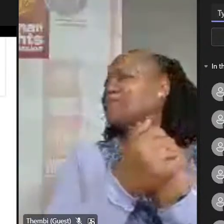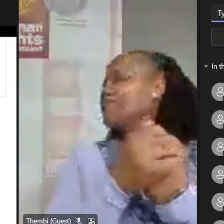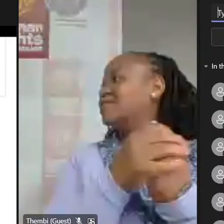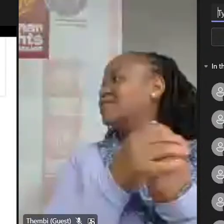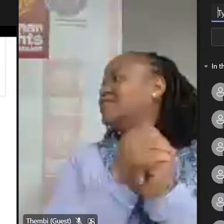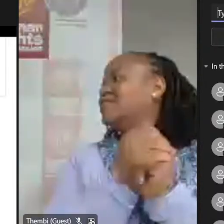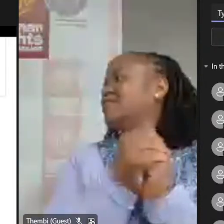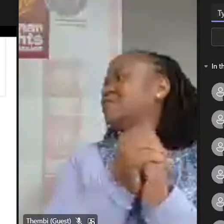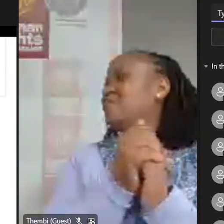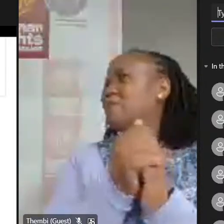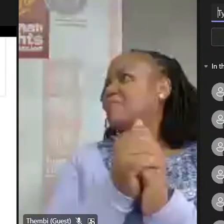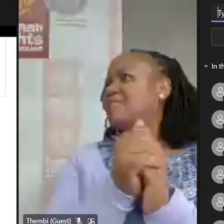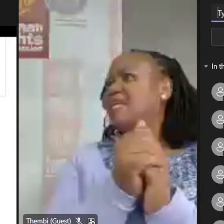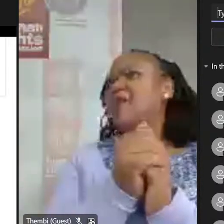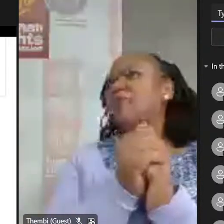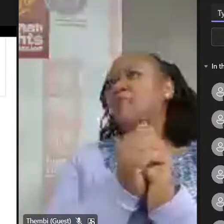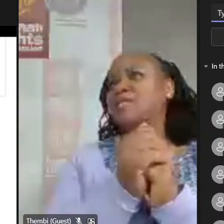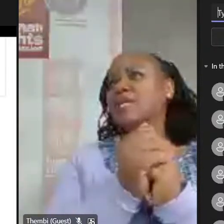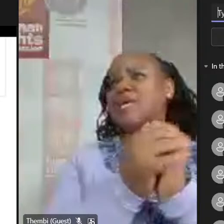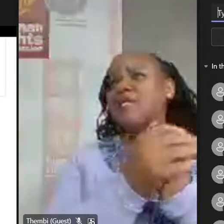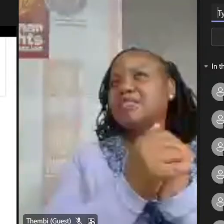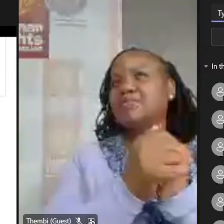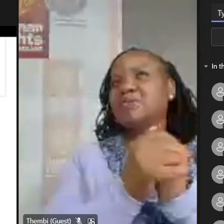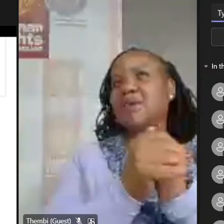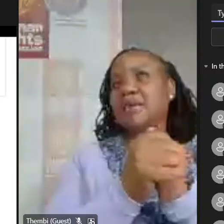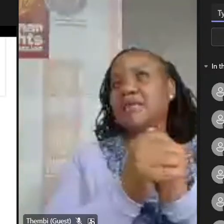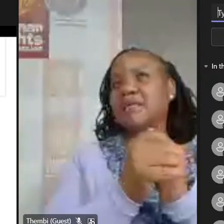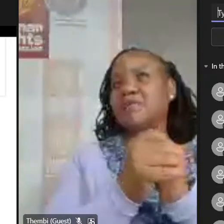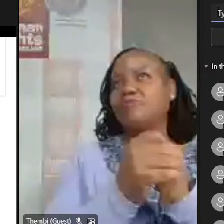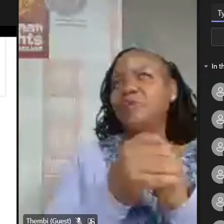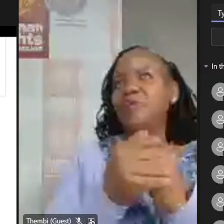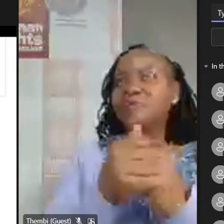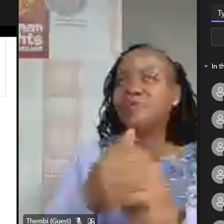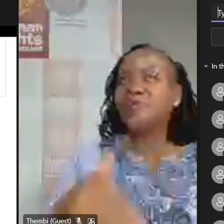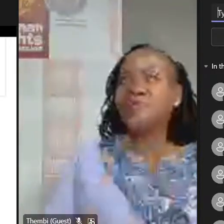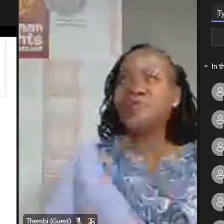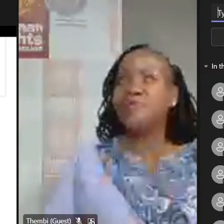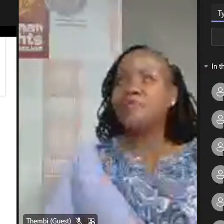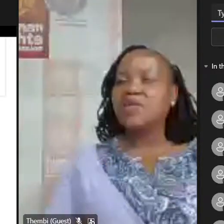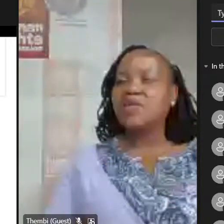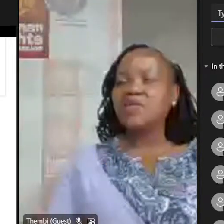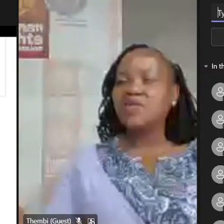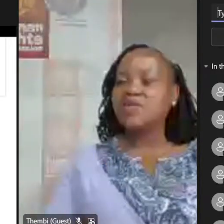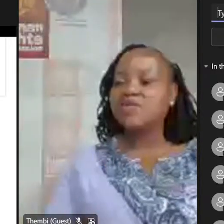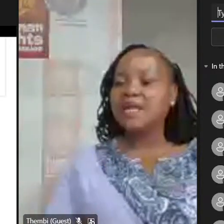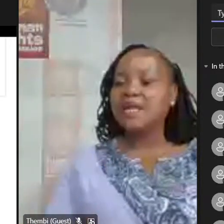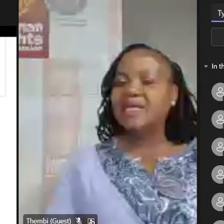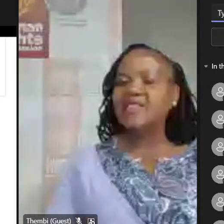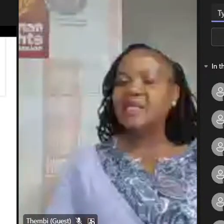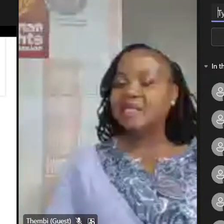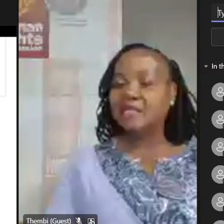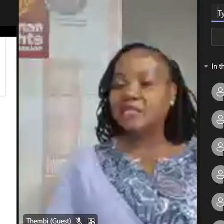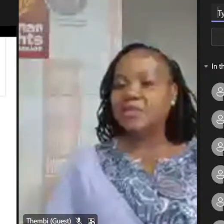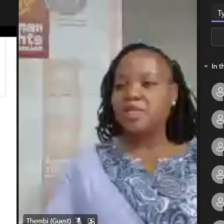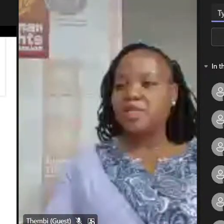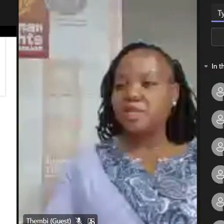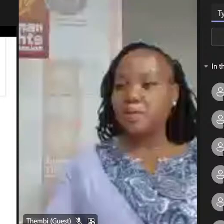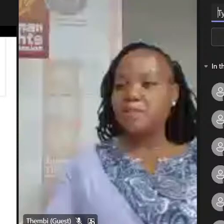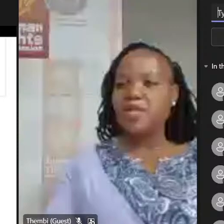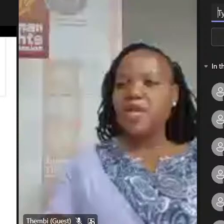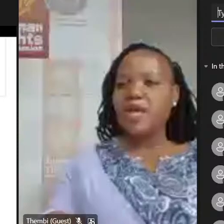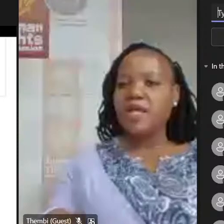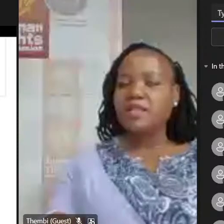so it's a very problematic and loaded statement by itself, which very often leads to marginalization and